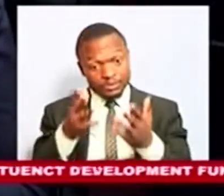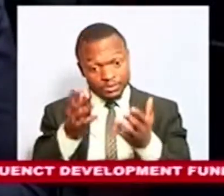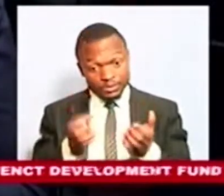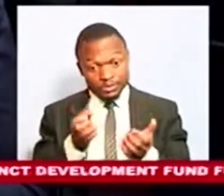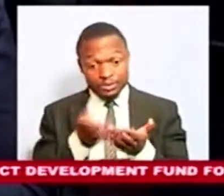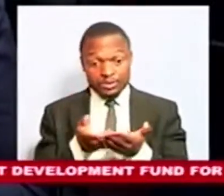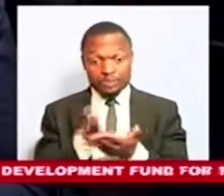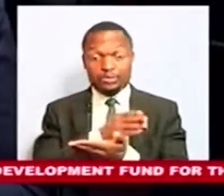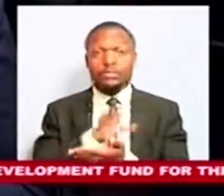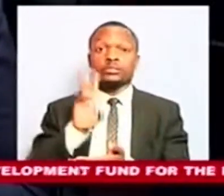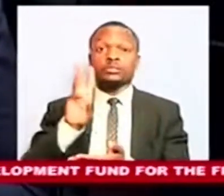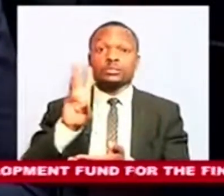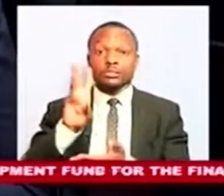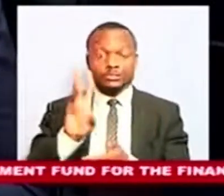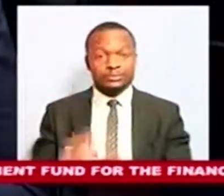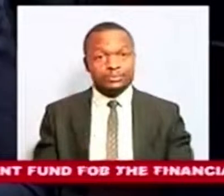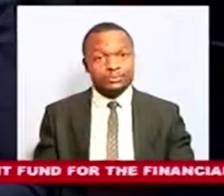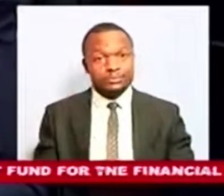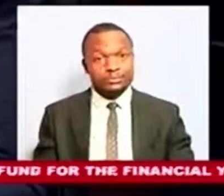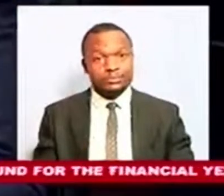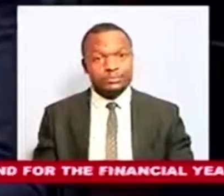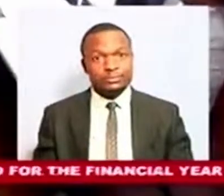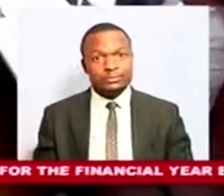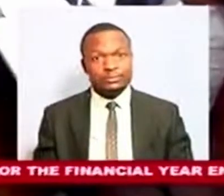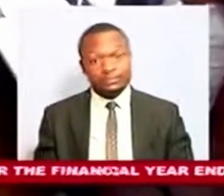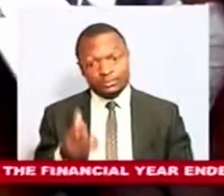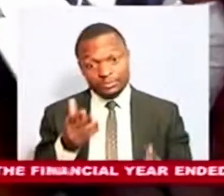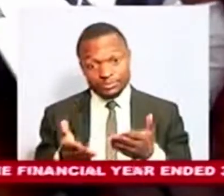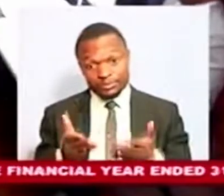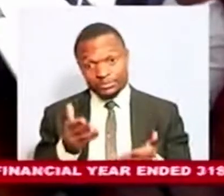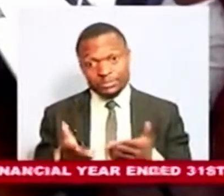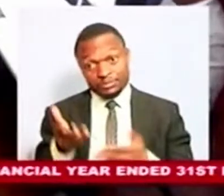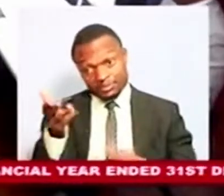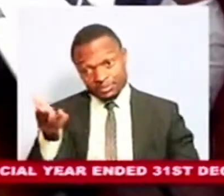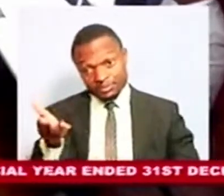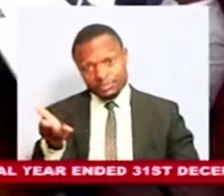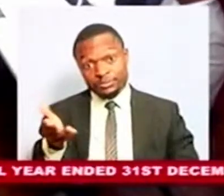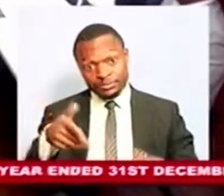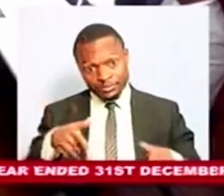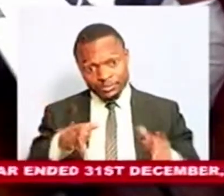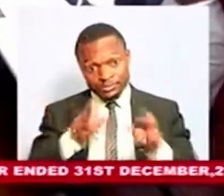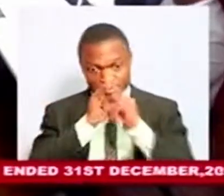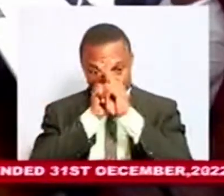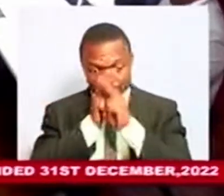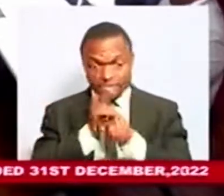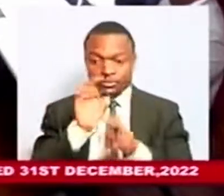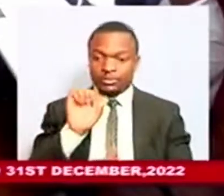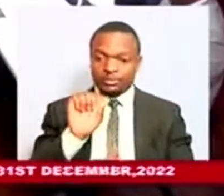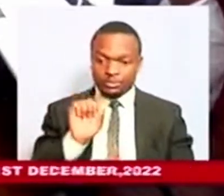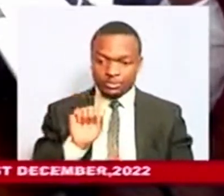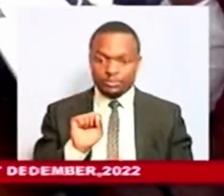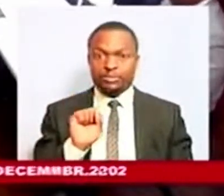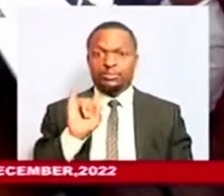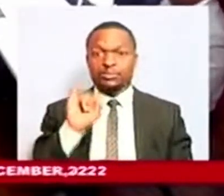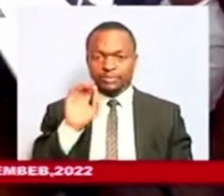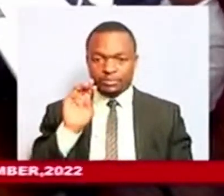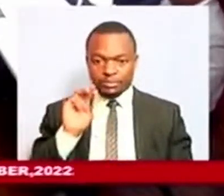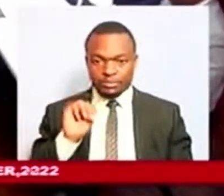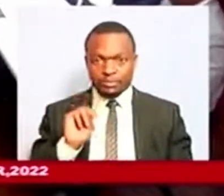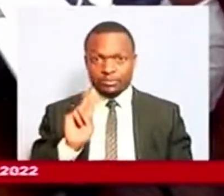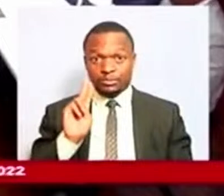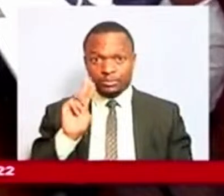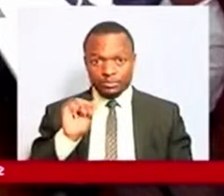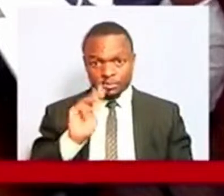you to page 6. Or maybe, yeah, okay. We allow Honorable Simumba to Chair, before he comes in,